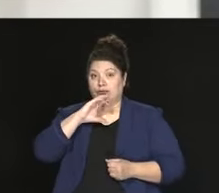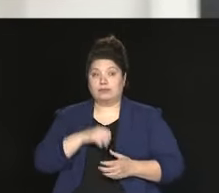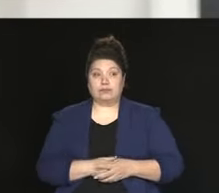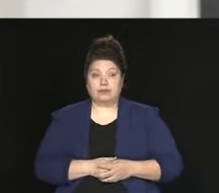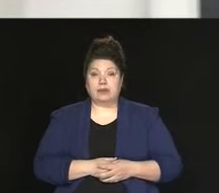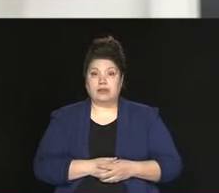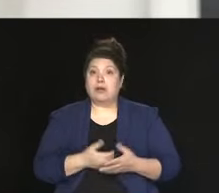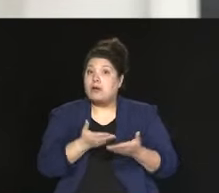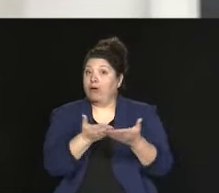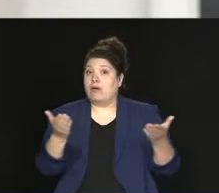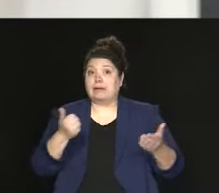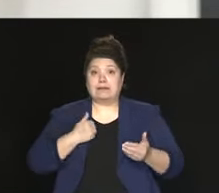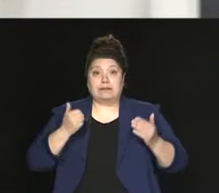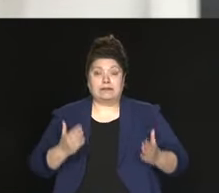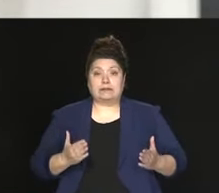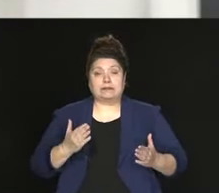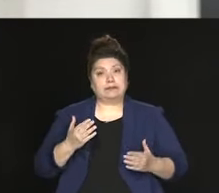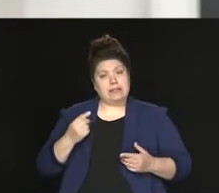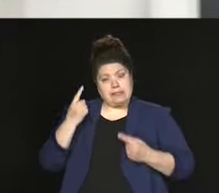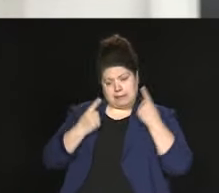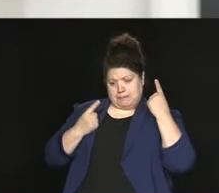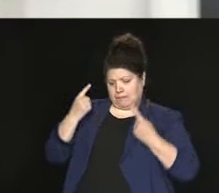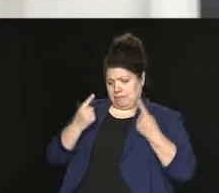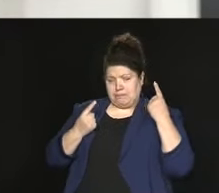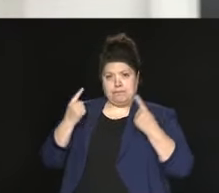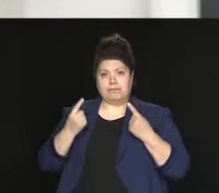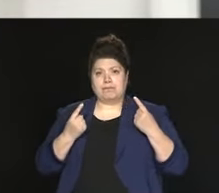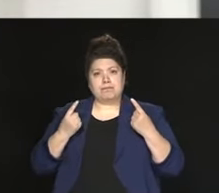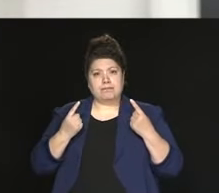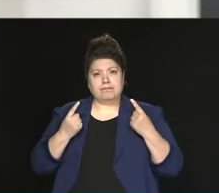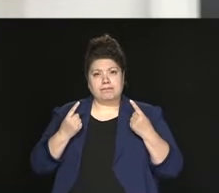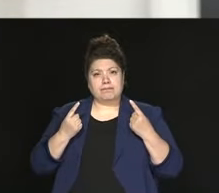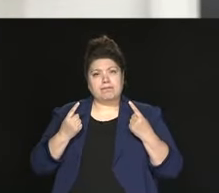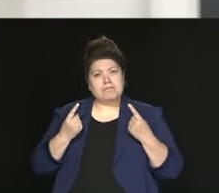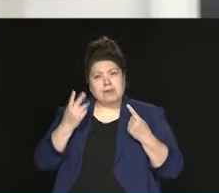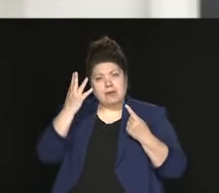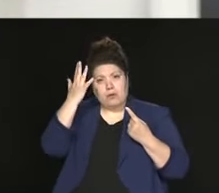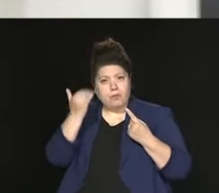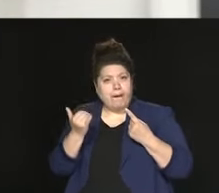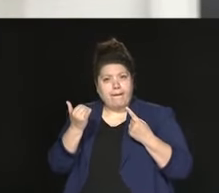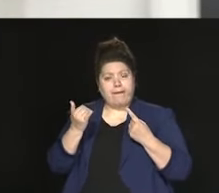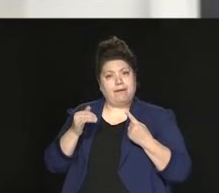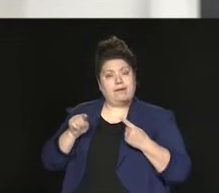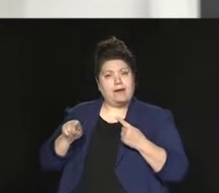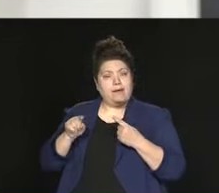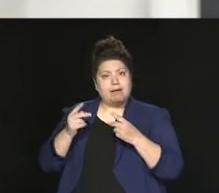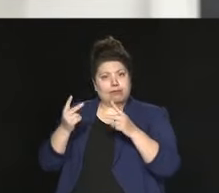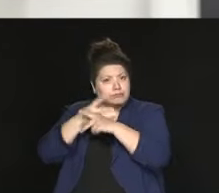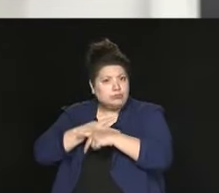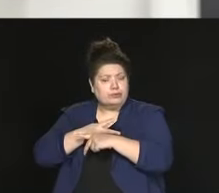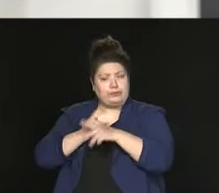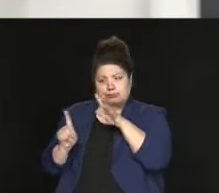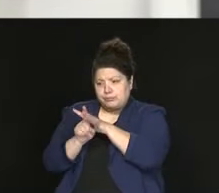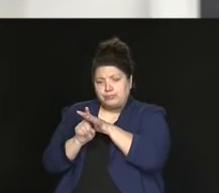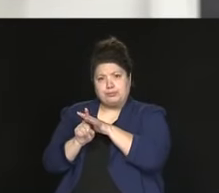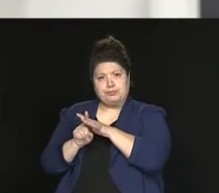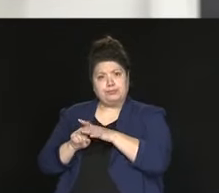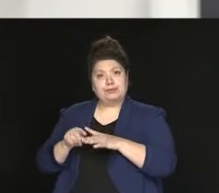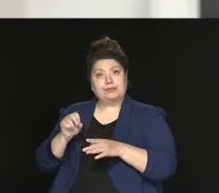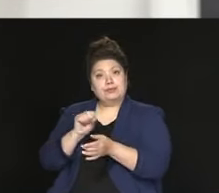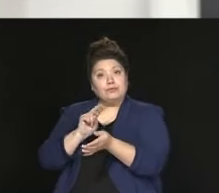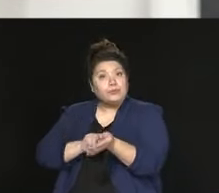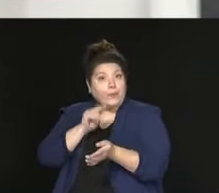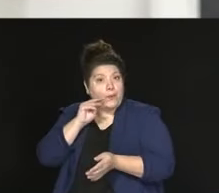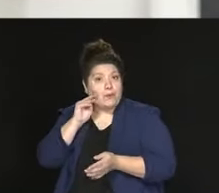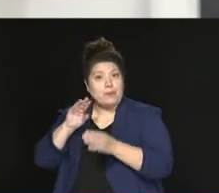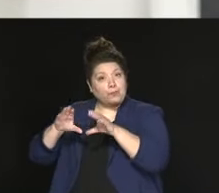Obviously, all Canadians are asking themselves questions about the situation that has allowed so many of our elders